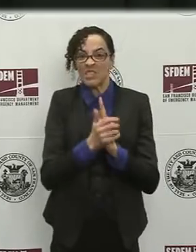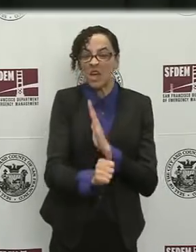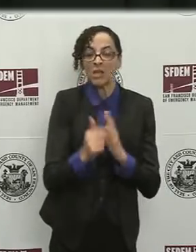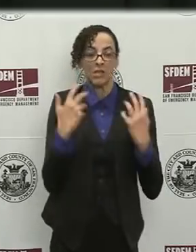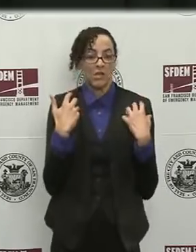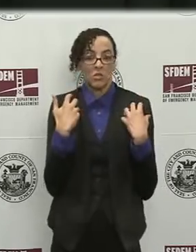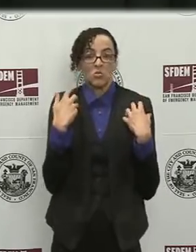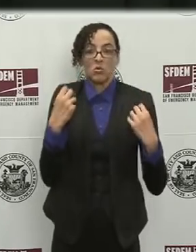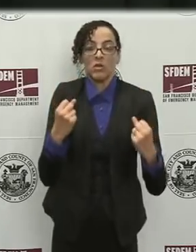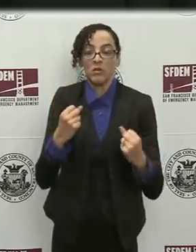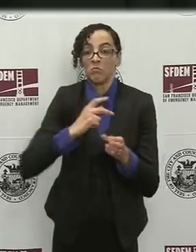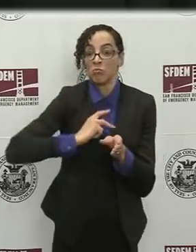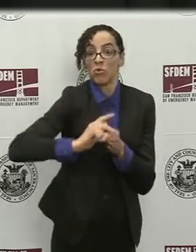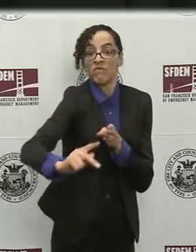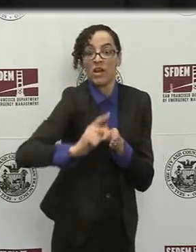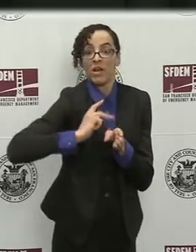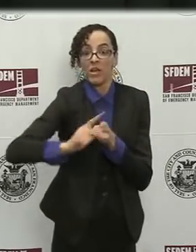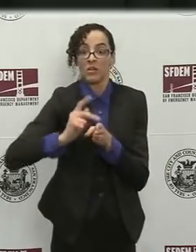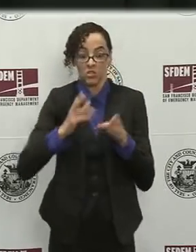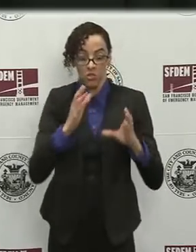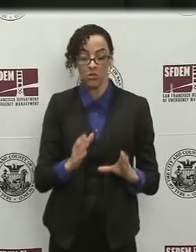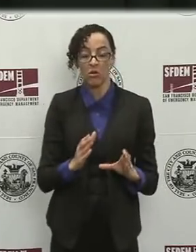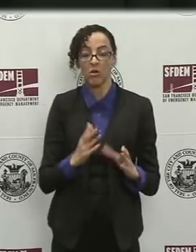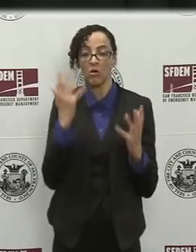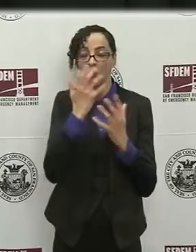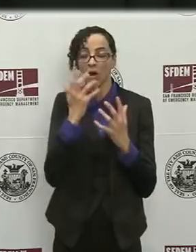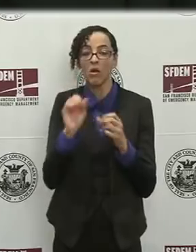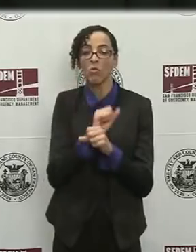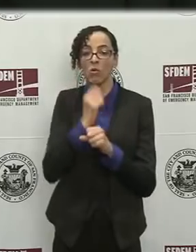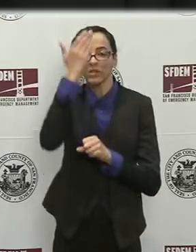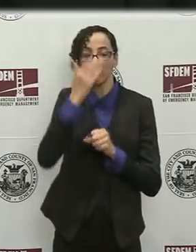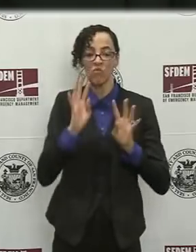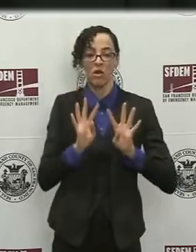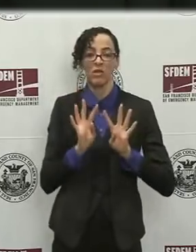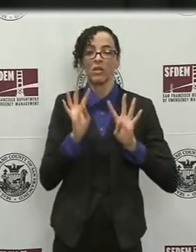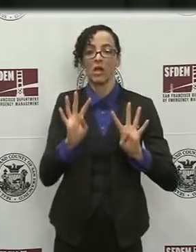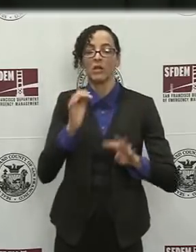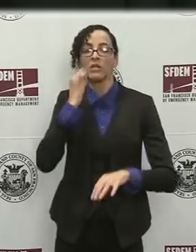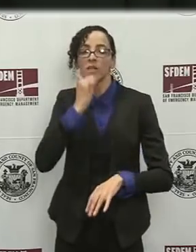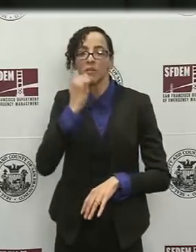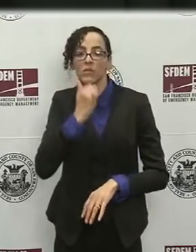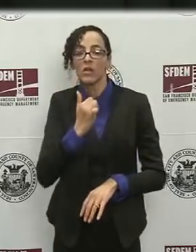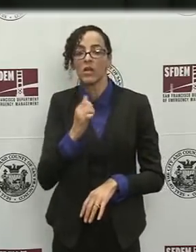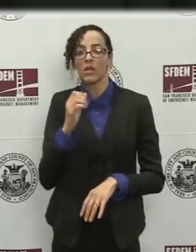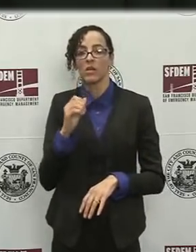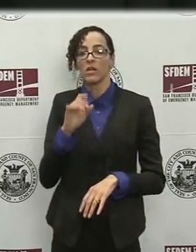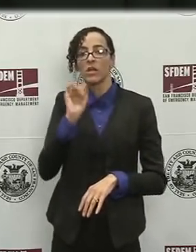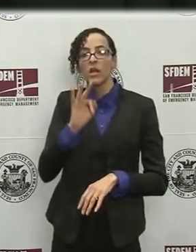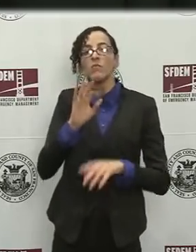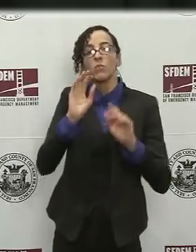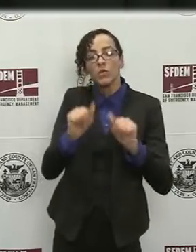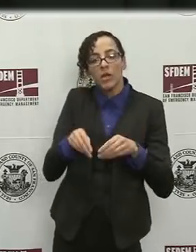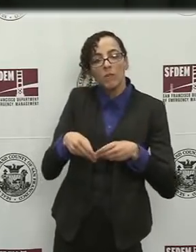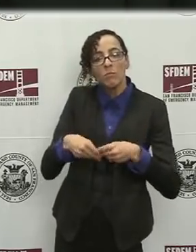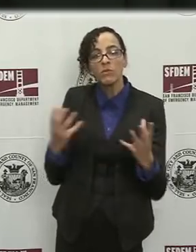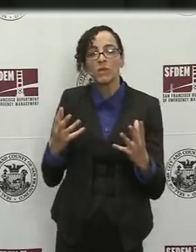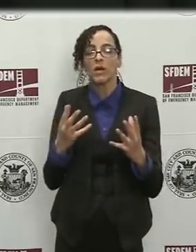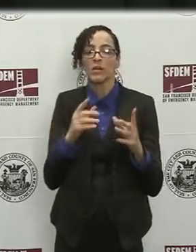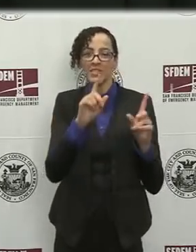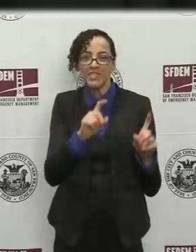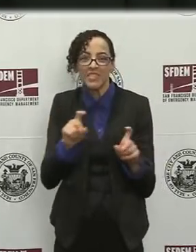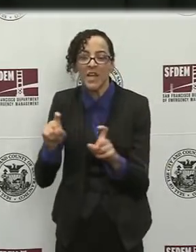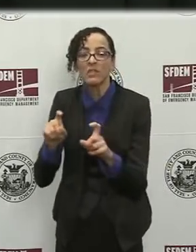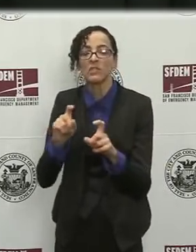lines every day. By providing them dedicated testing, we can assuage anxiety,